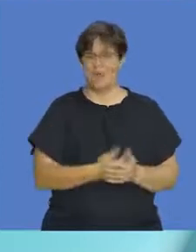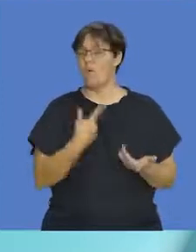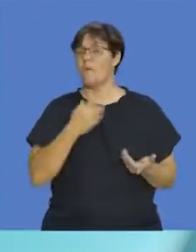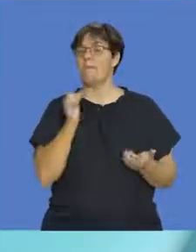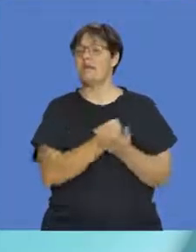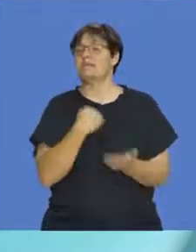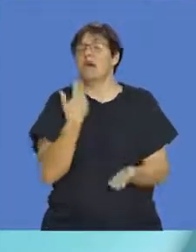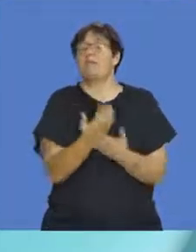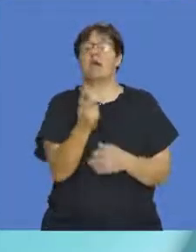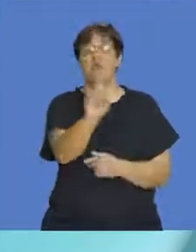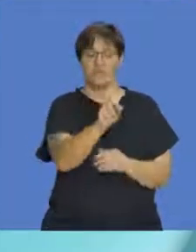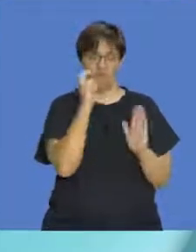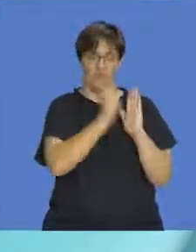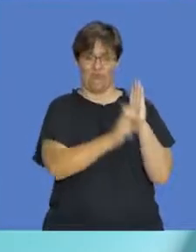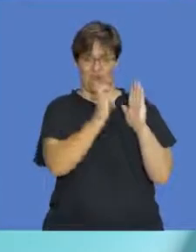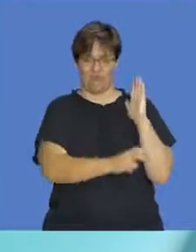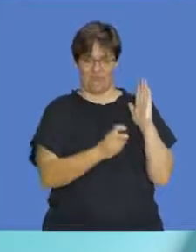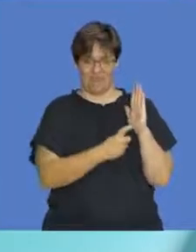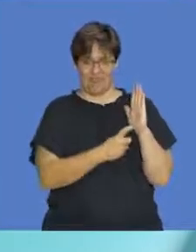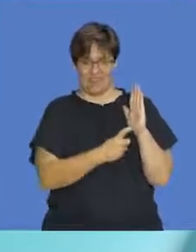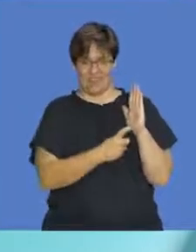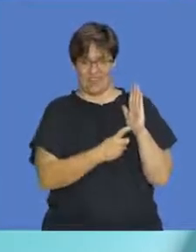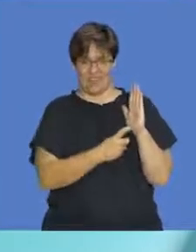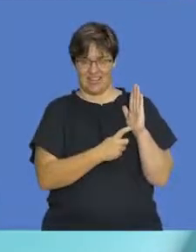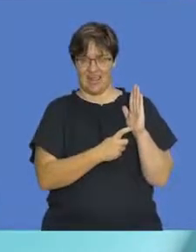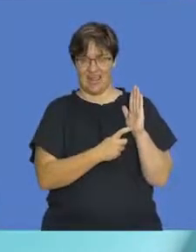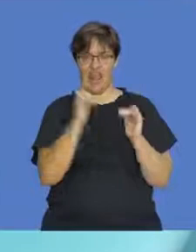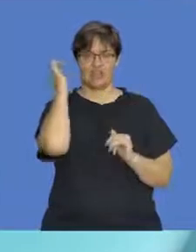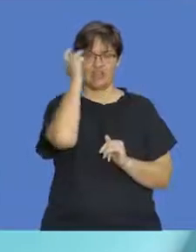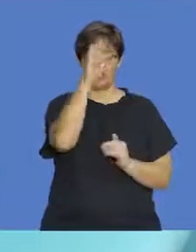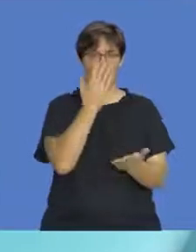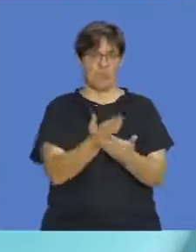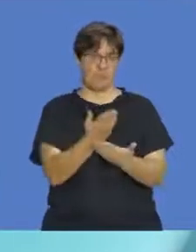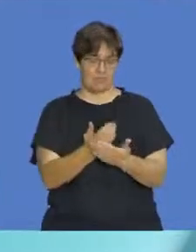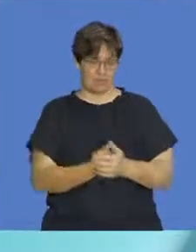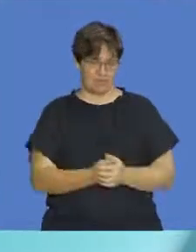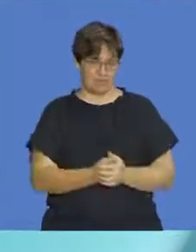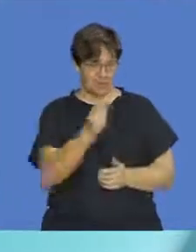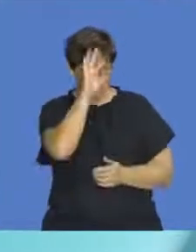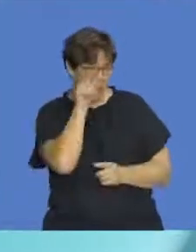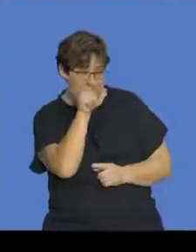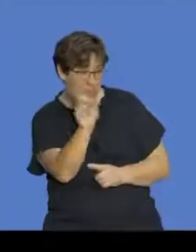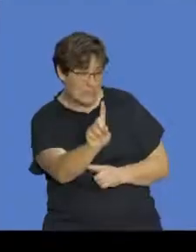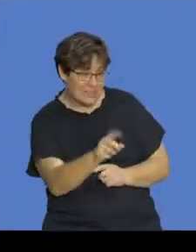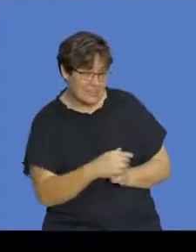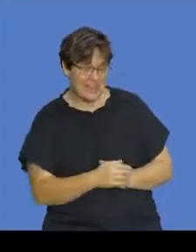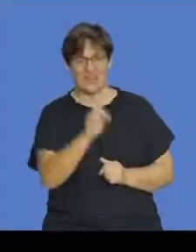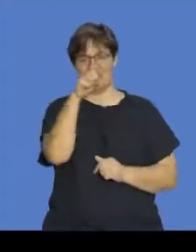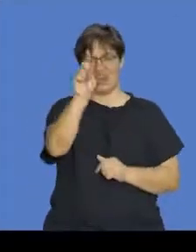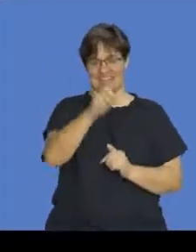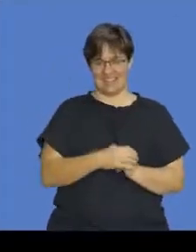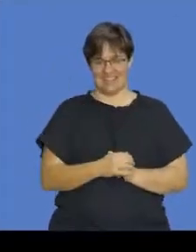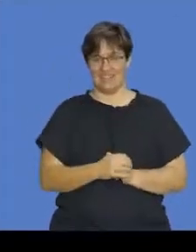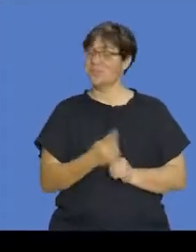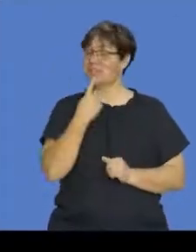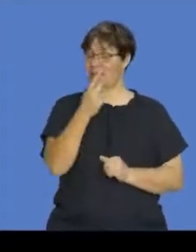to apply the rule of defining theoretical probability. Do you remember what that is? That's right. We're